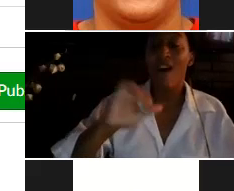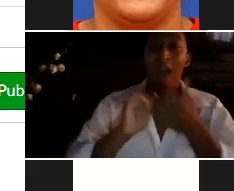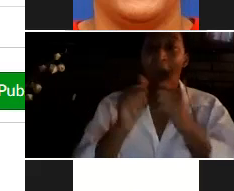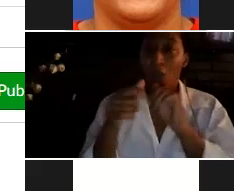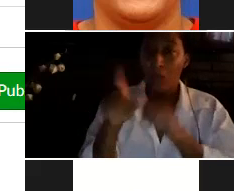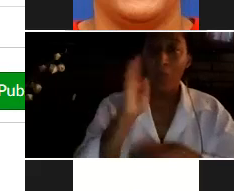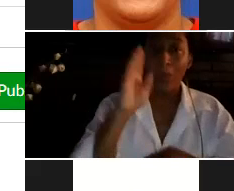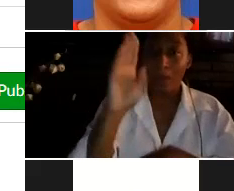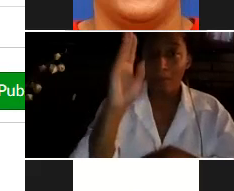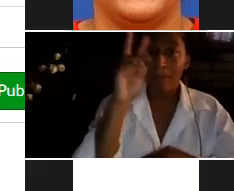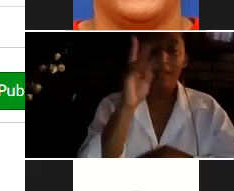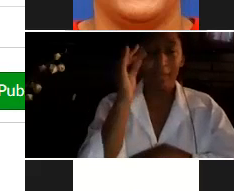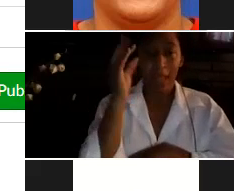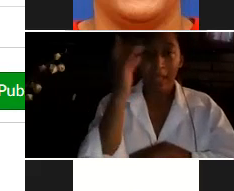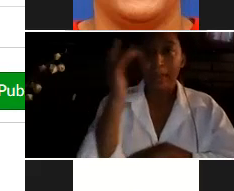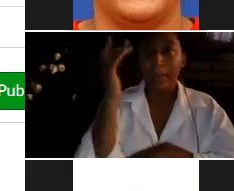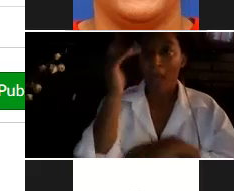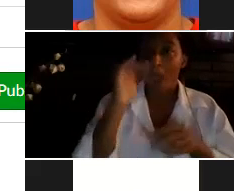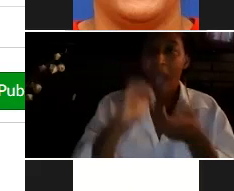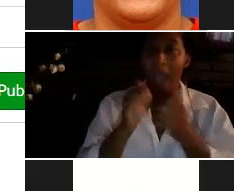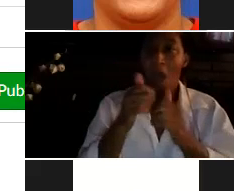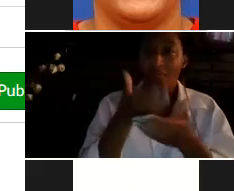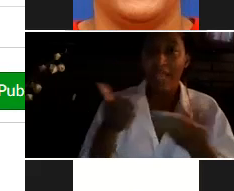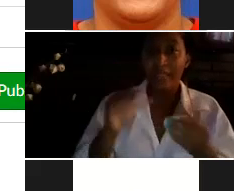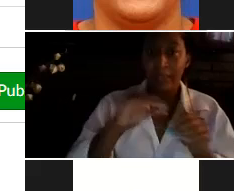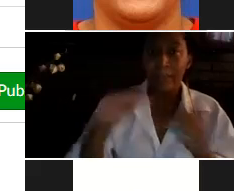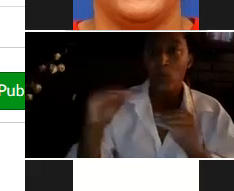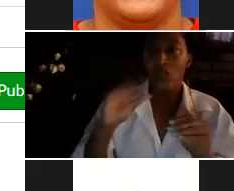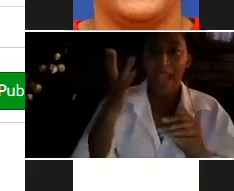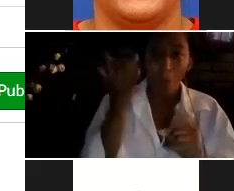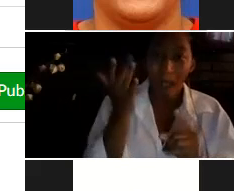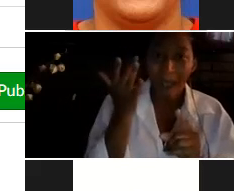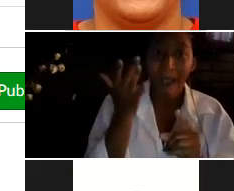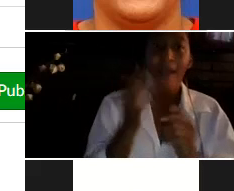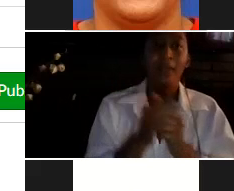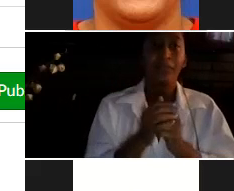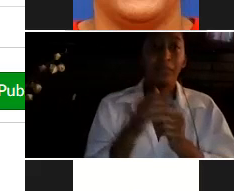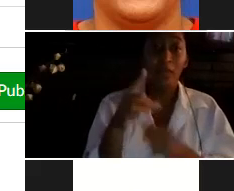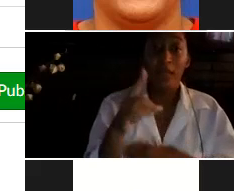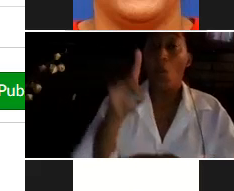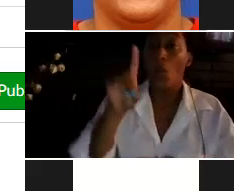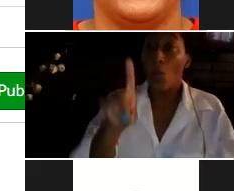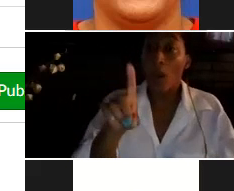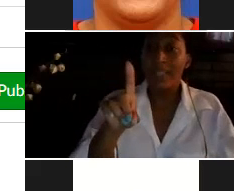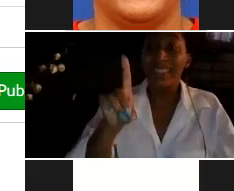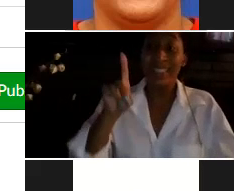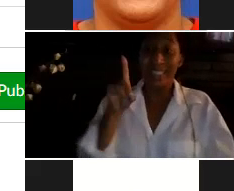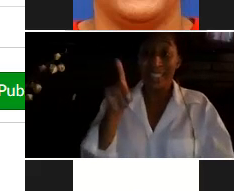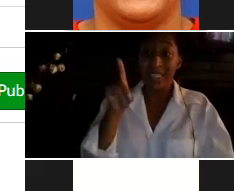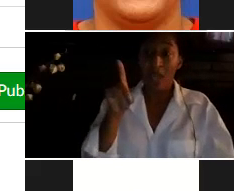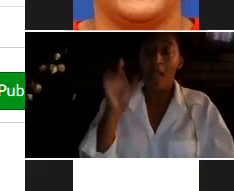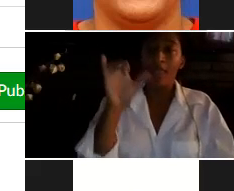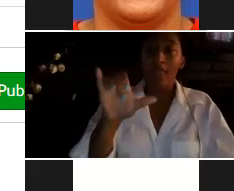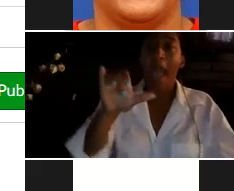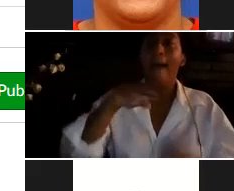your plate by Saturday. So the 1D motion discussion is due by Saturday. and you know the rules for